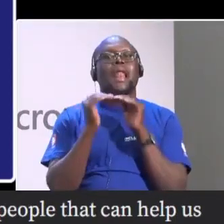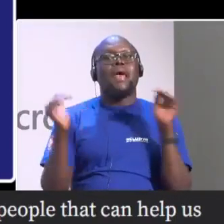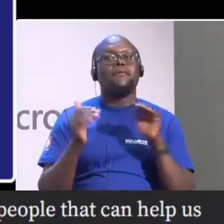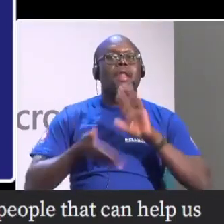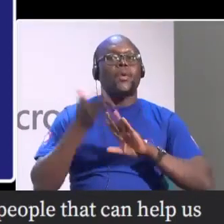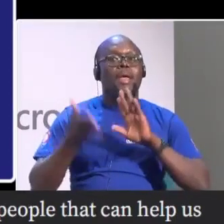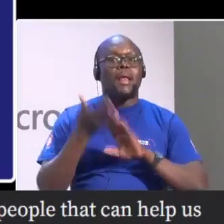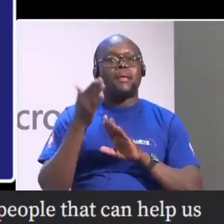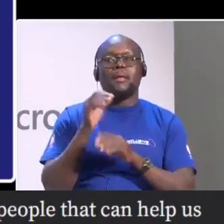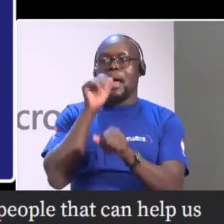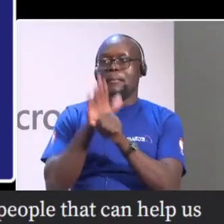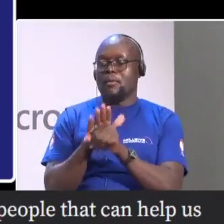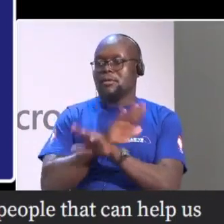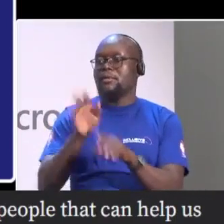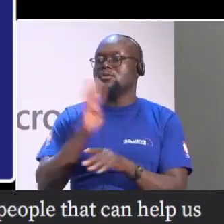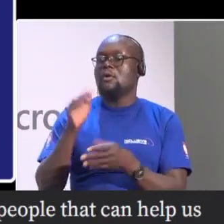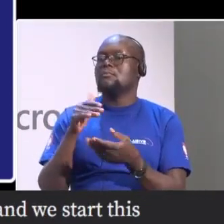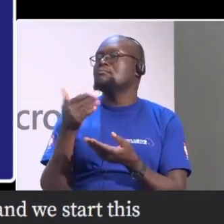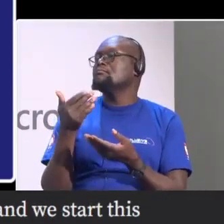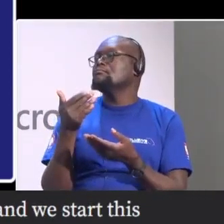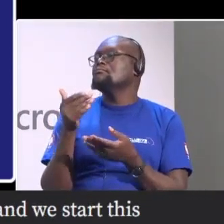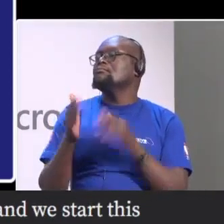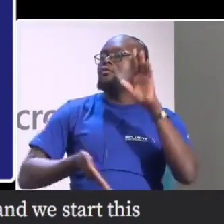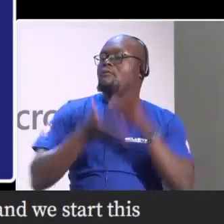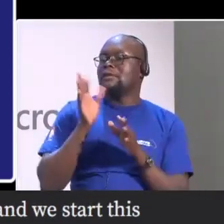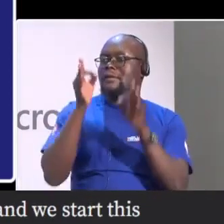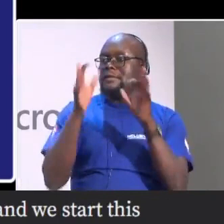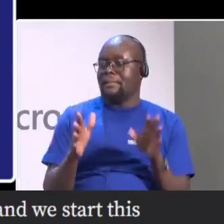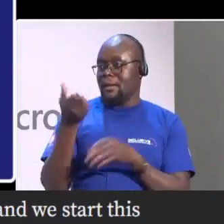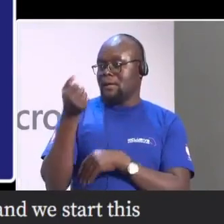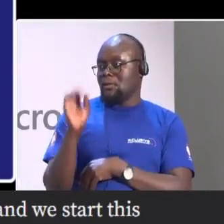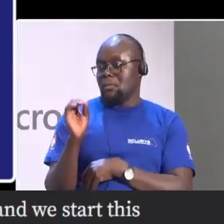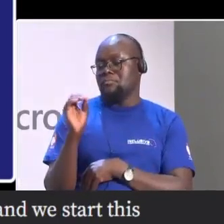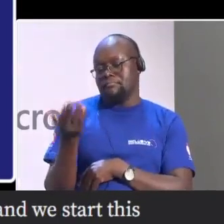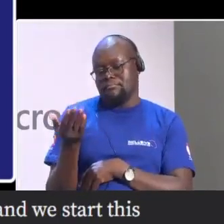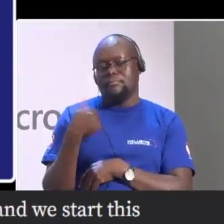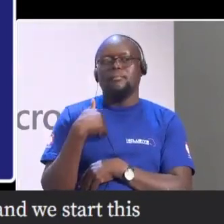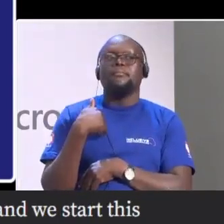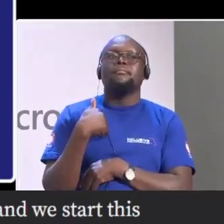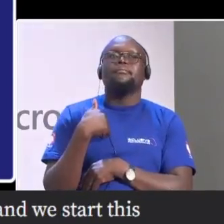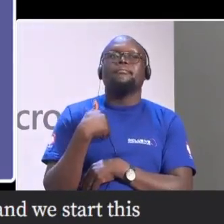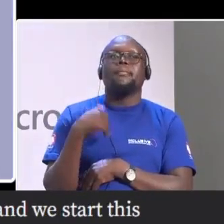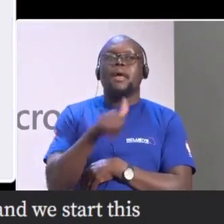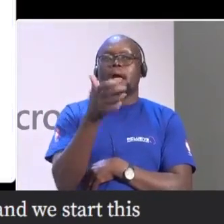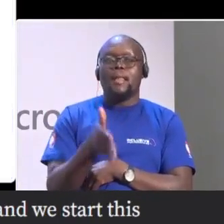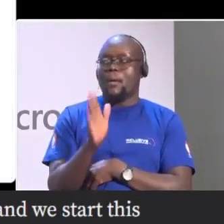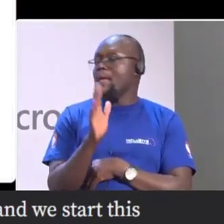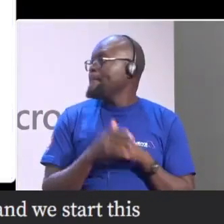quickly. I promise I won't talk too fast for the sign language interpreter of IAAP.